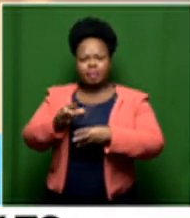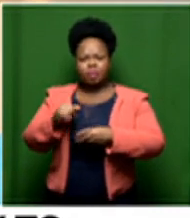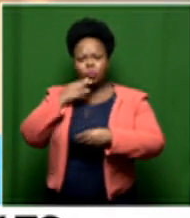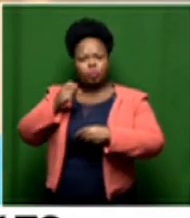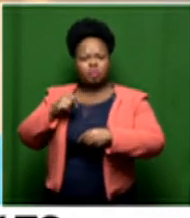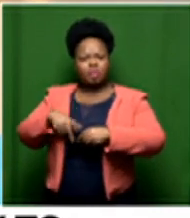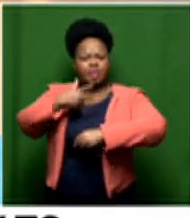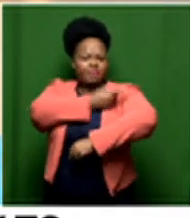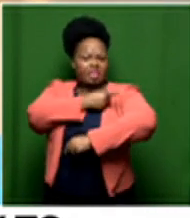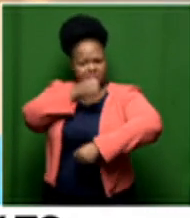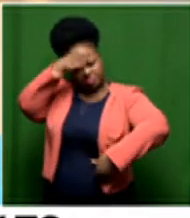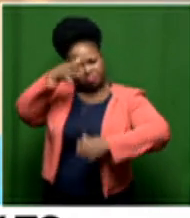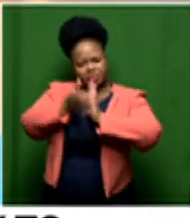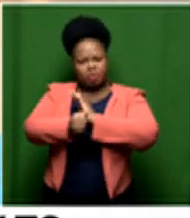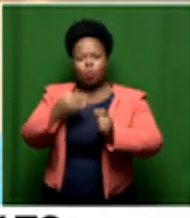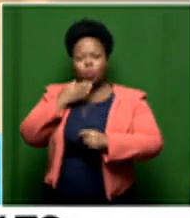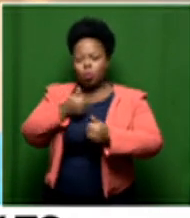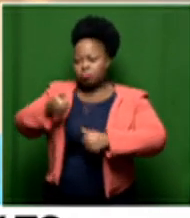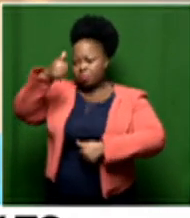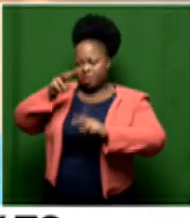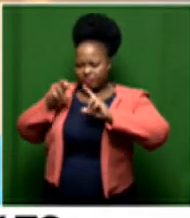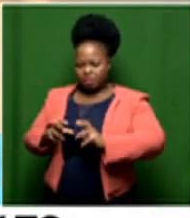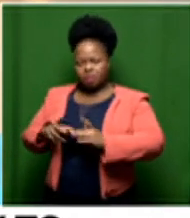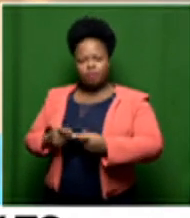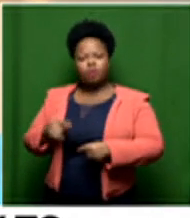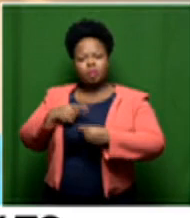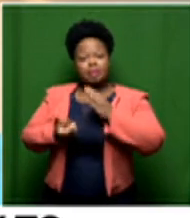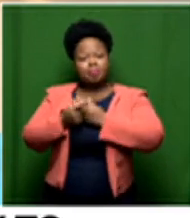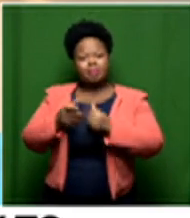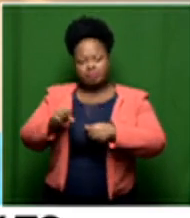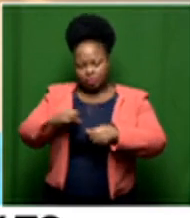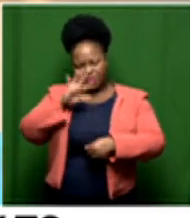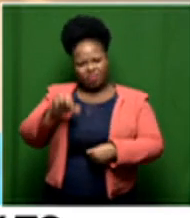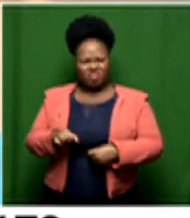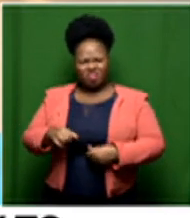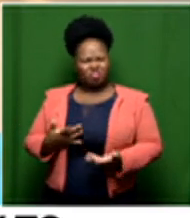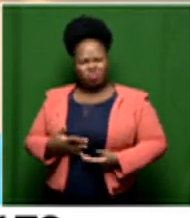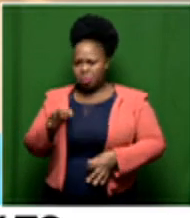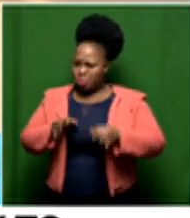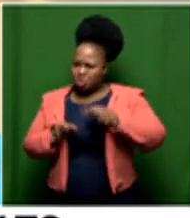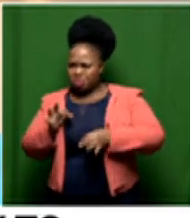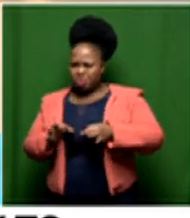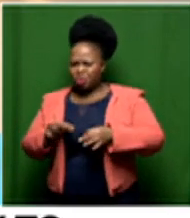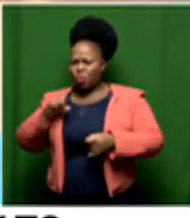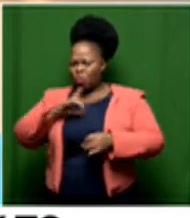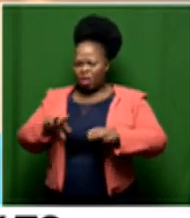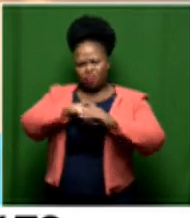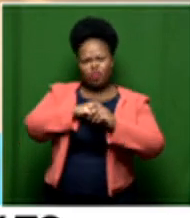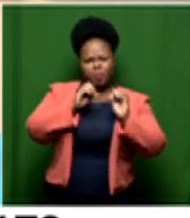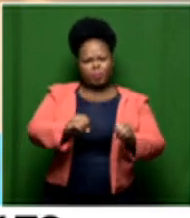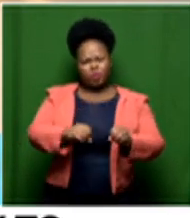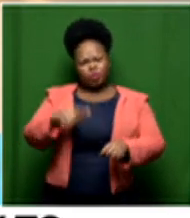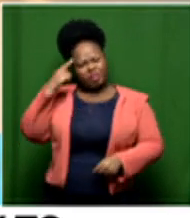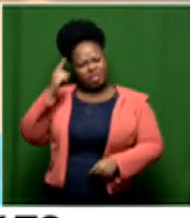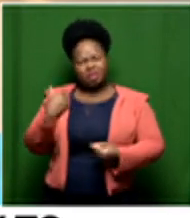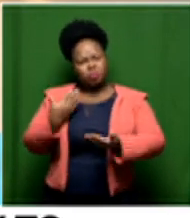both of whom are principal investigators on clinical trials underway in South Africa. I mean, is it simply politics? What difference do you think they could have